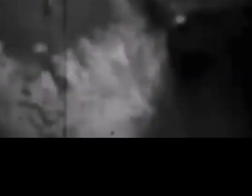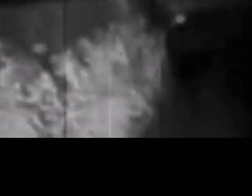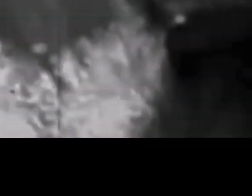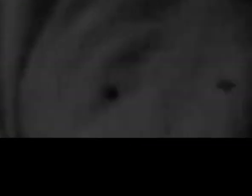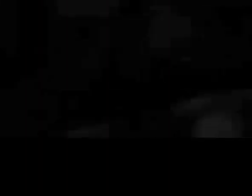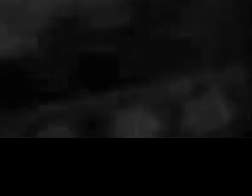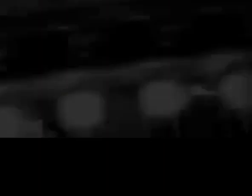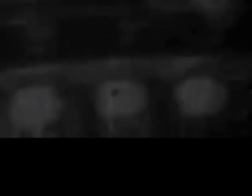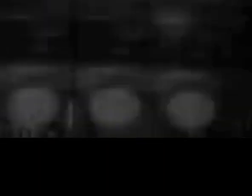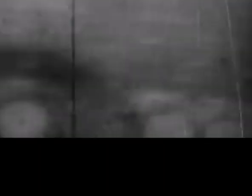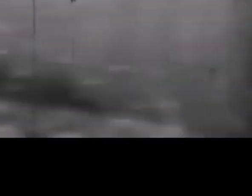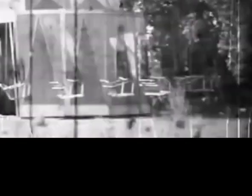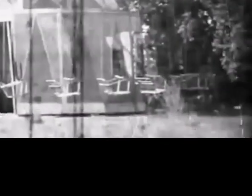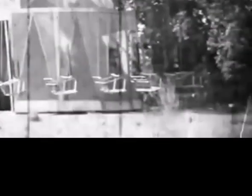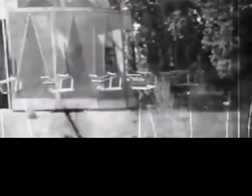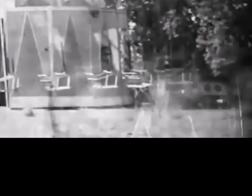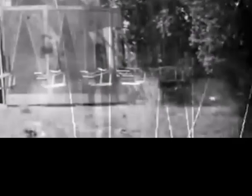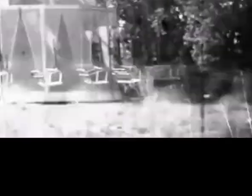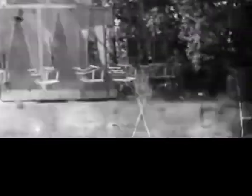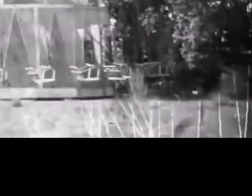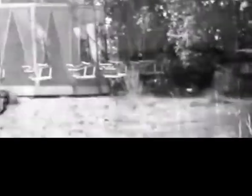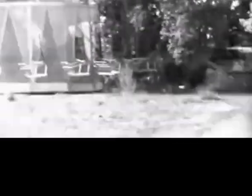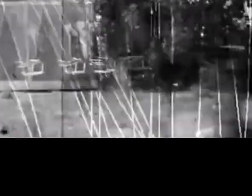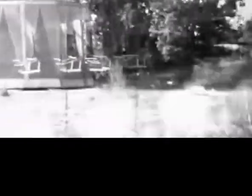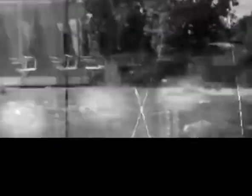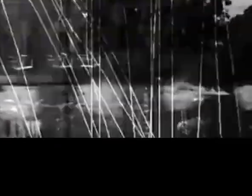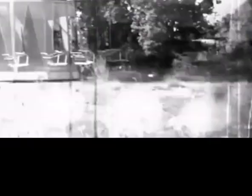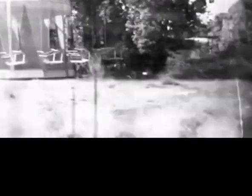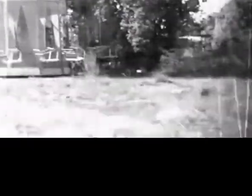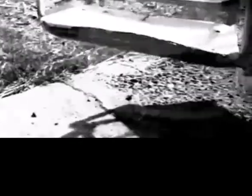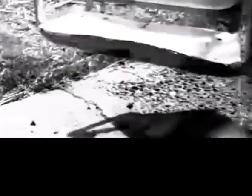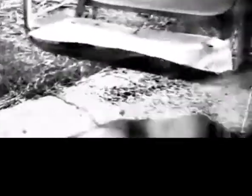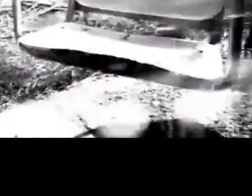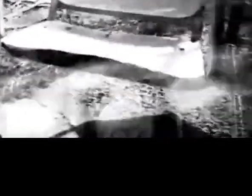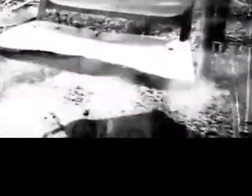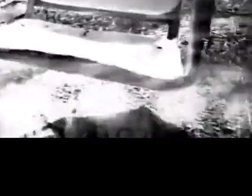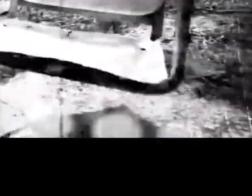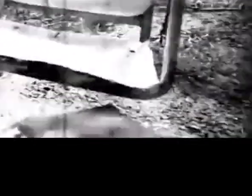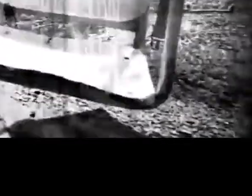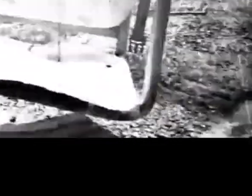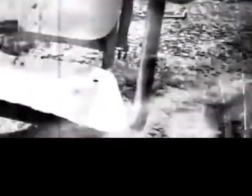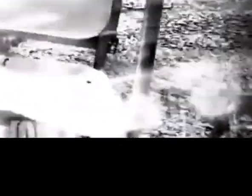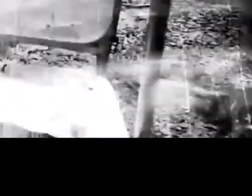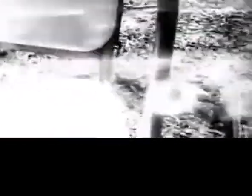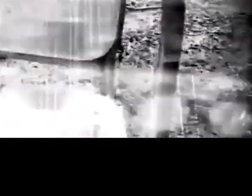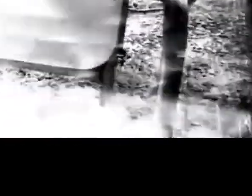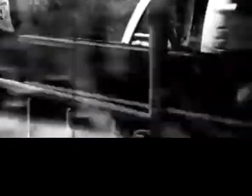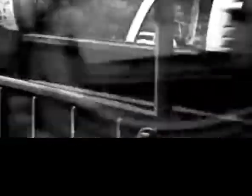You all float down here. And you will too.